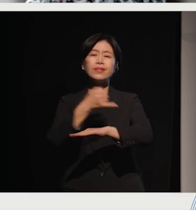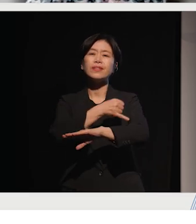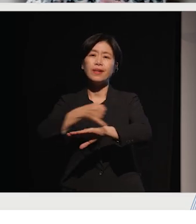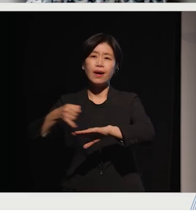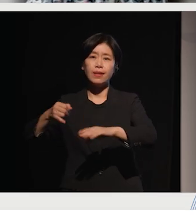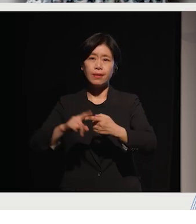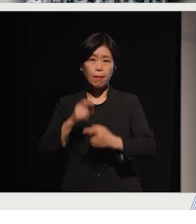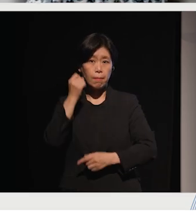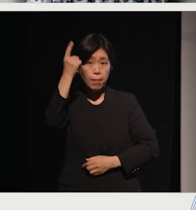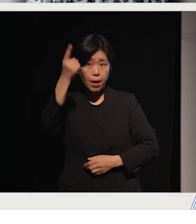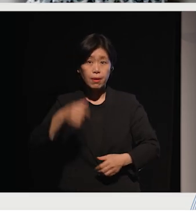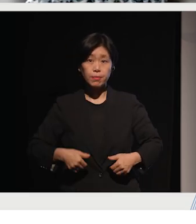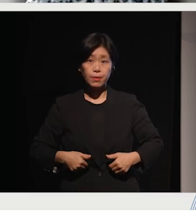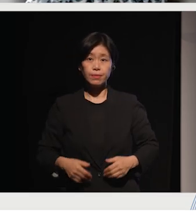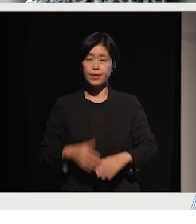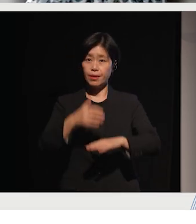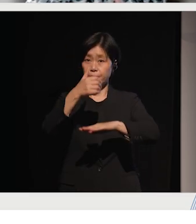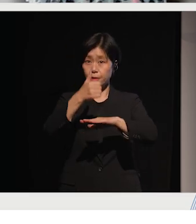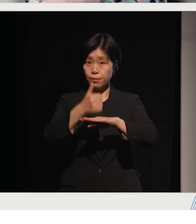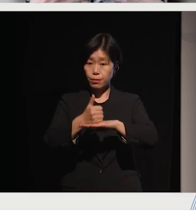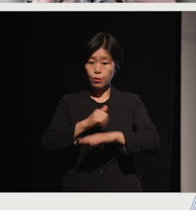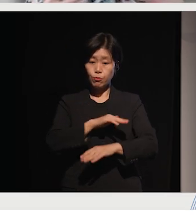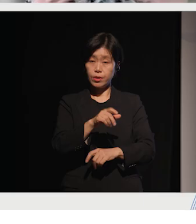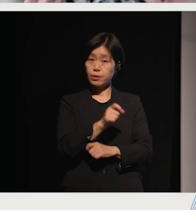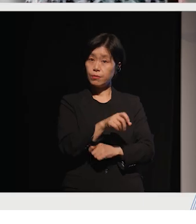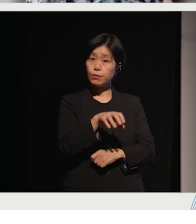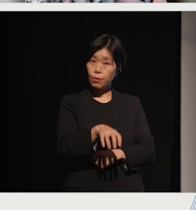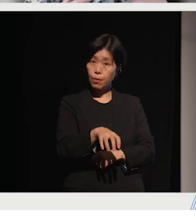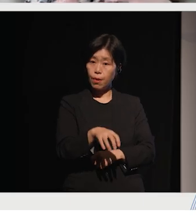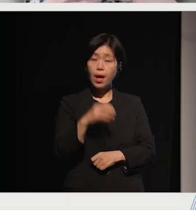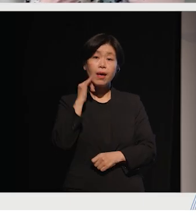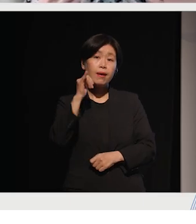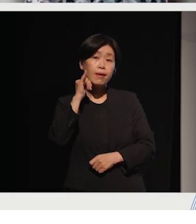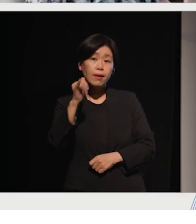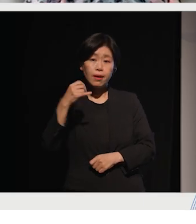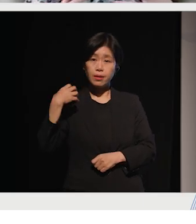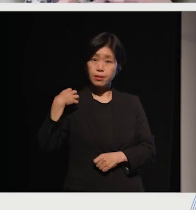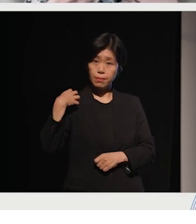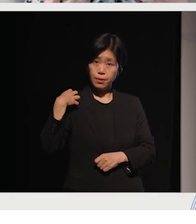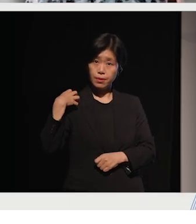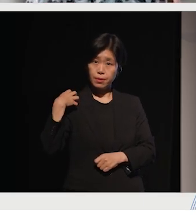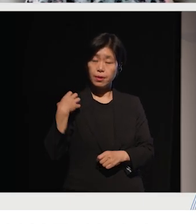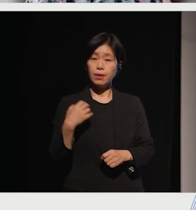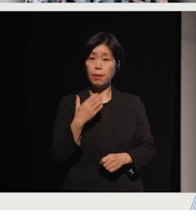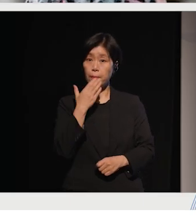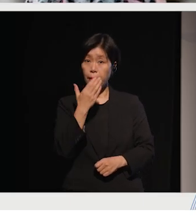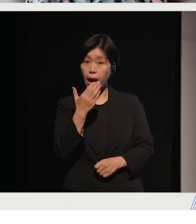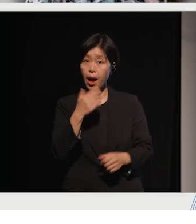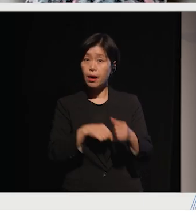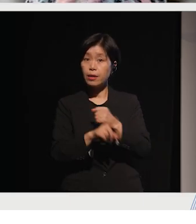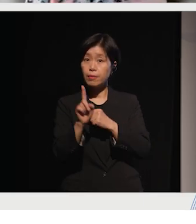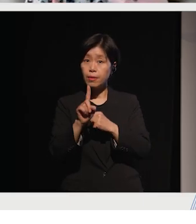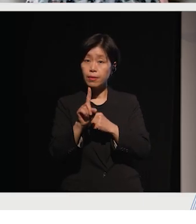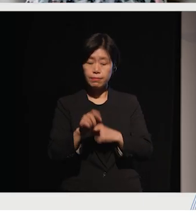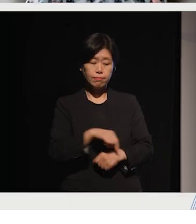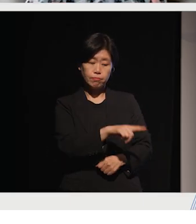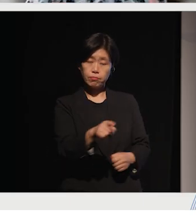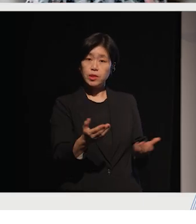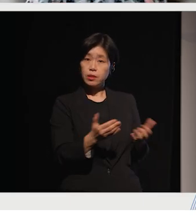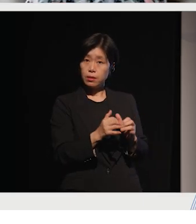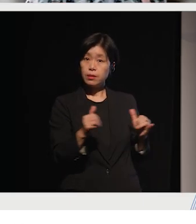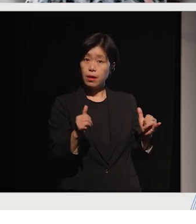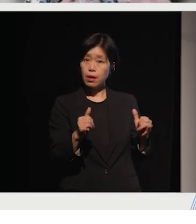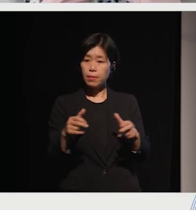responsibility, and this is where our office can be a liaison, is we want our colleagues to seek representation from the